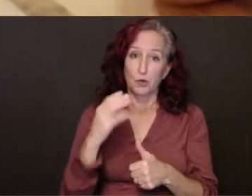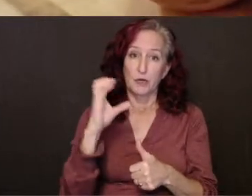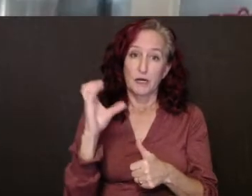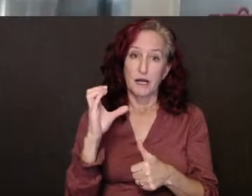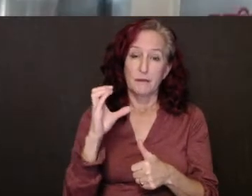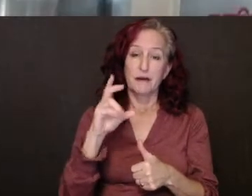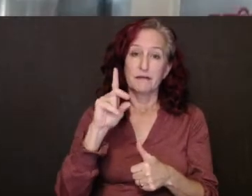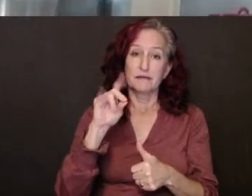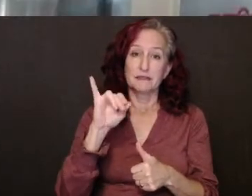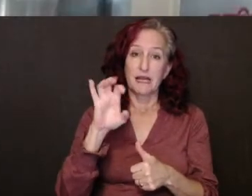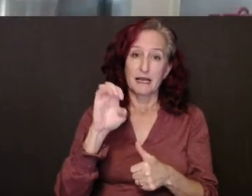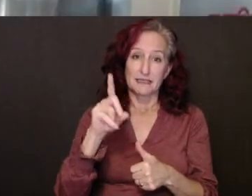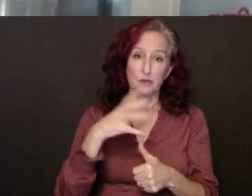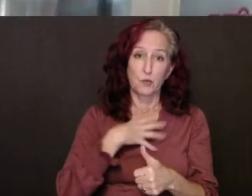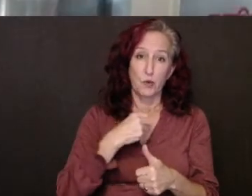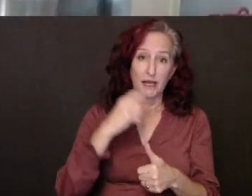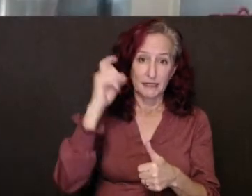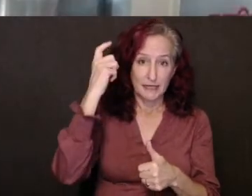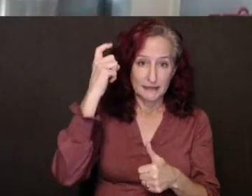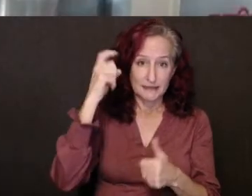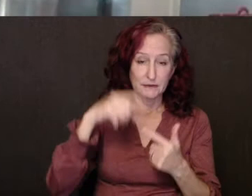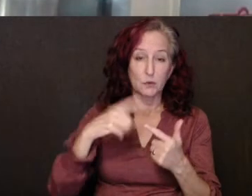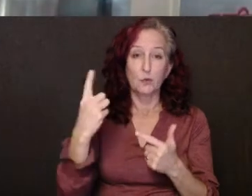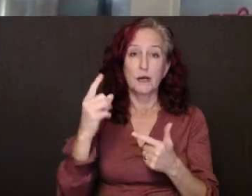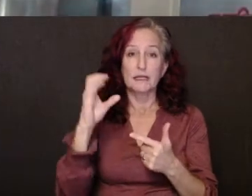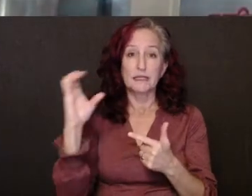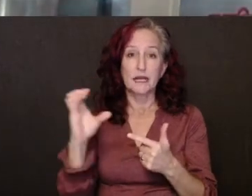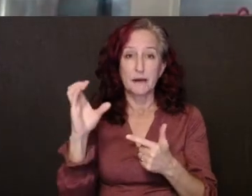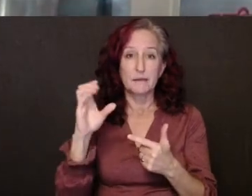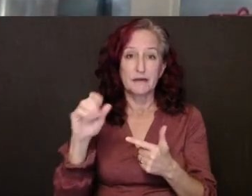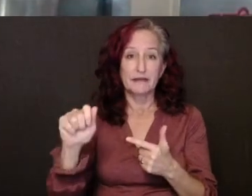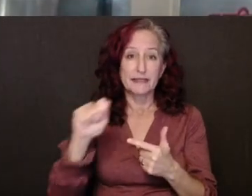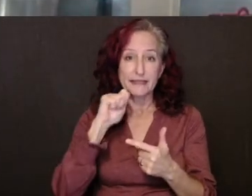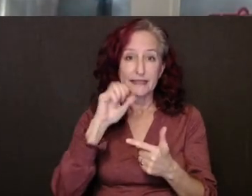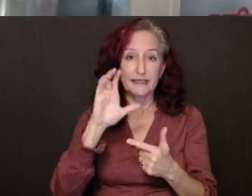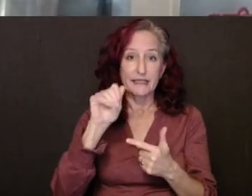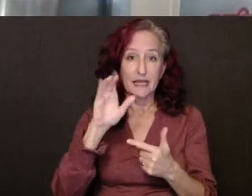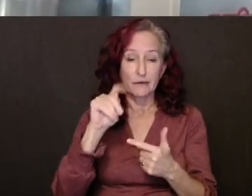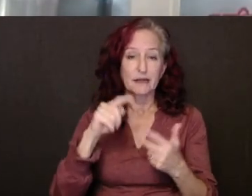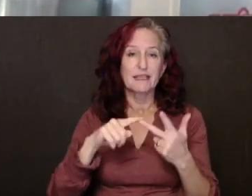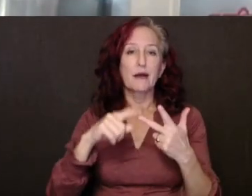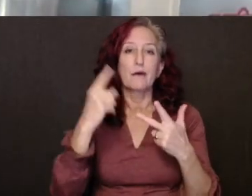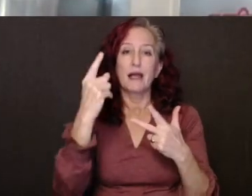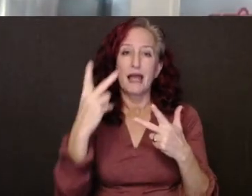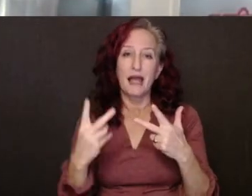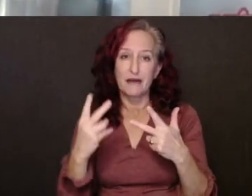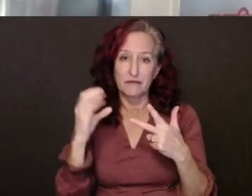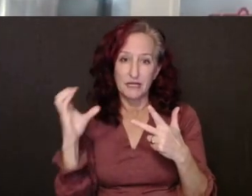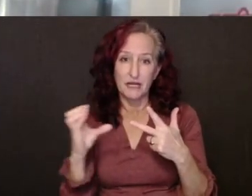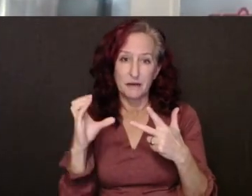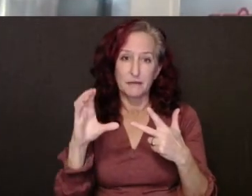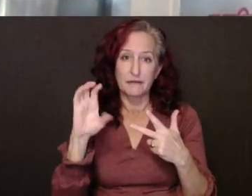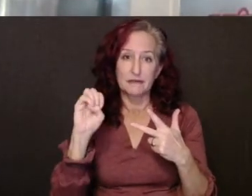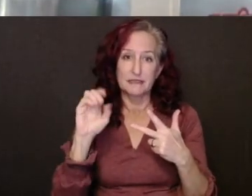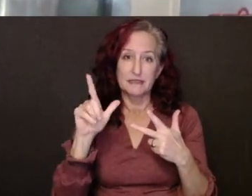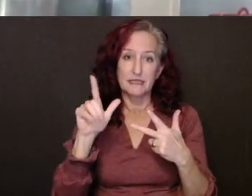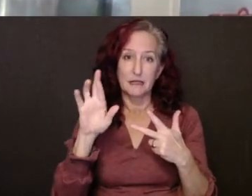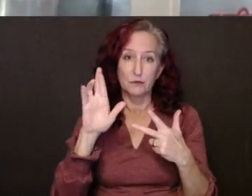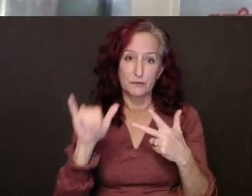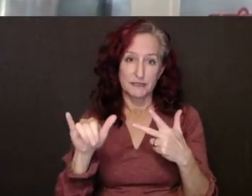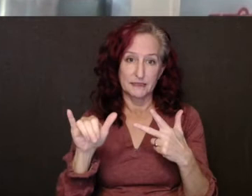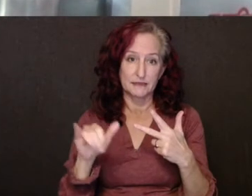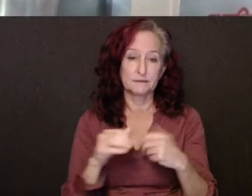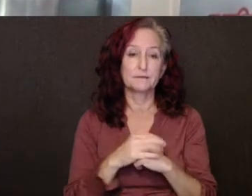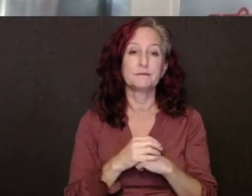to come over here with our celery. So I started off with a quarter cup of diced